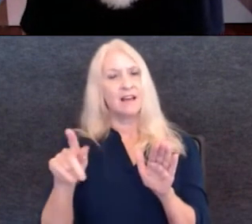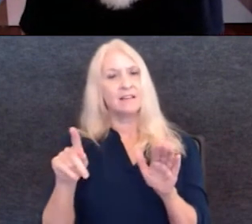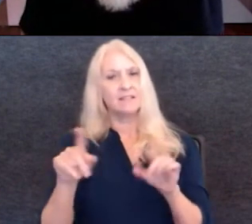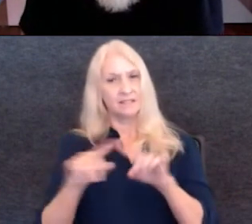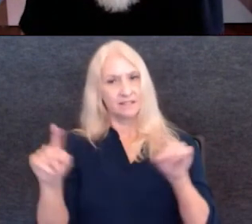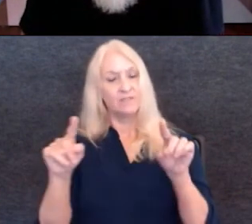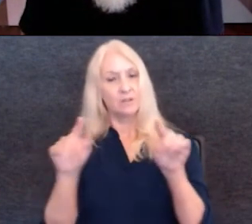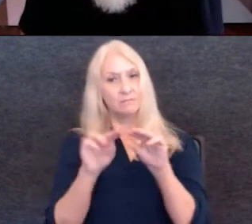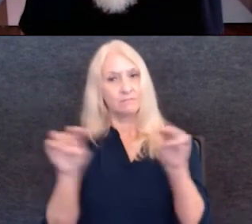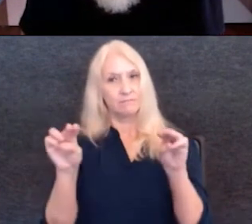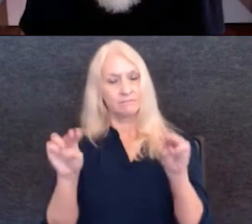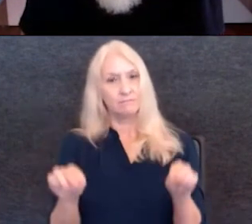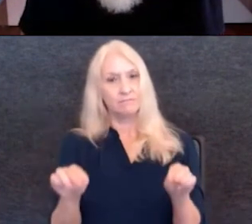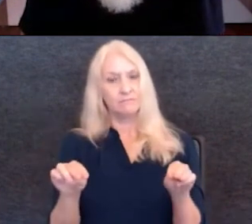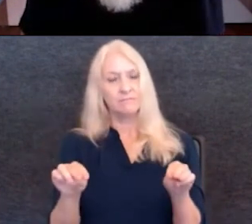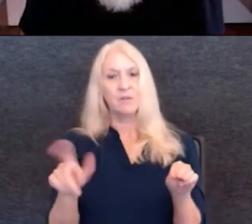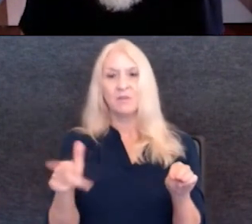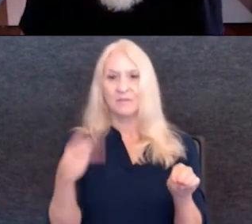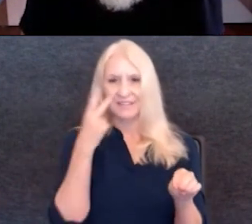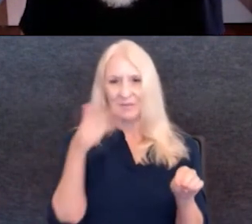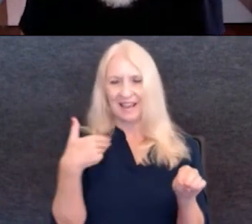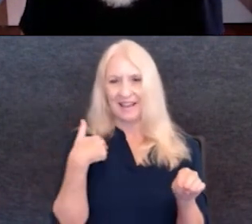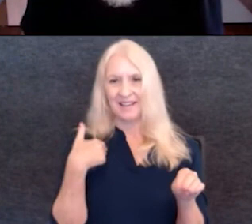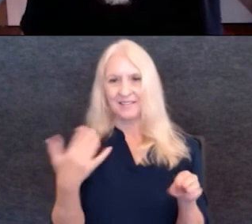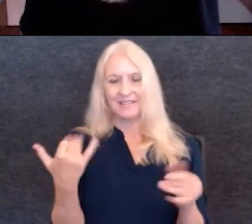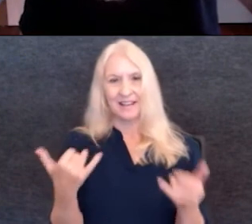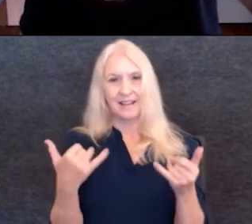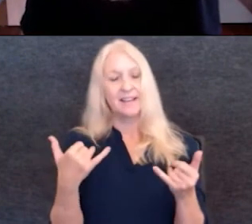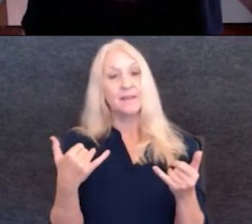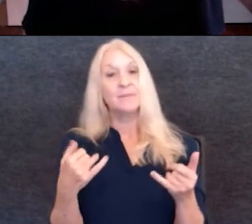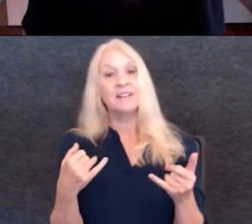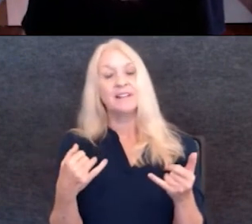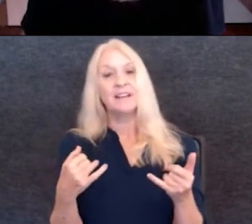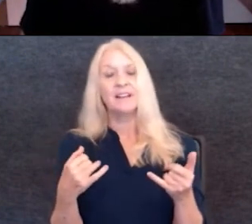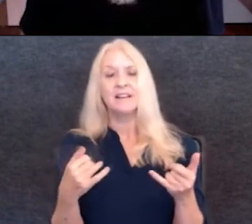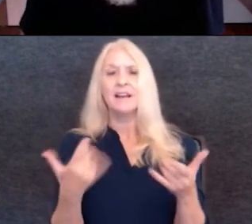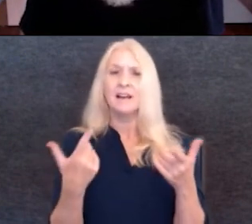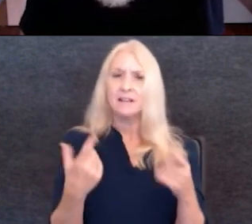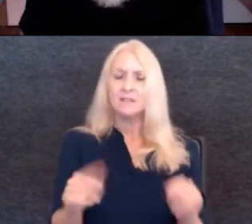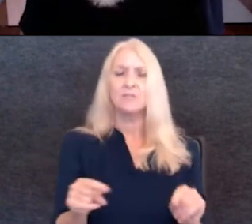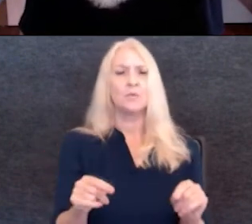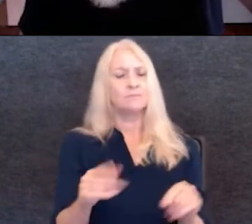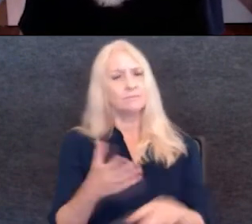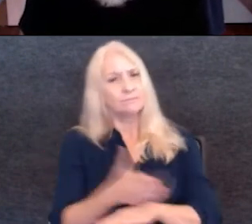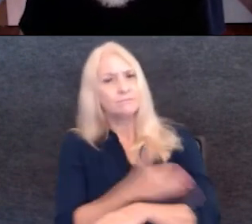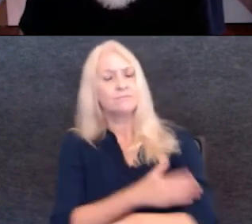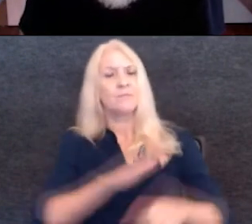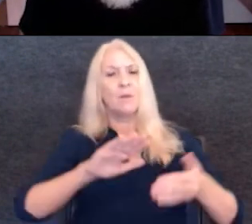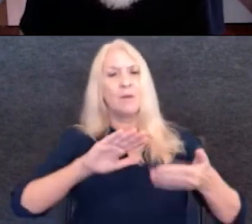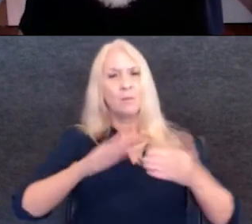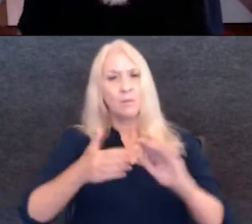see on display now, and it aims to bring a community, and it gets like a new perspective now